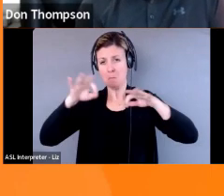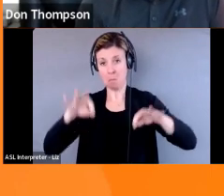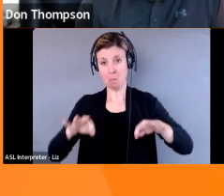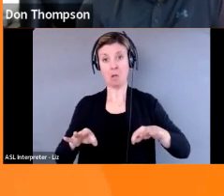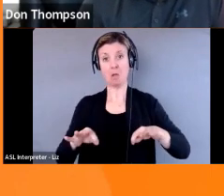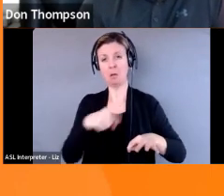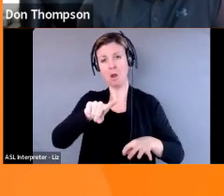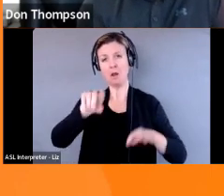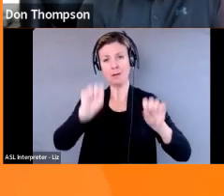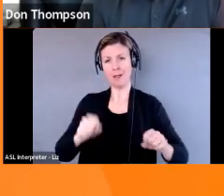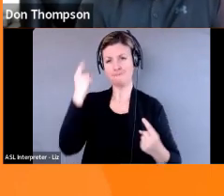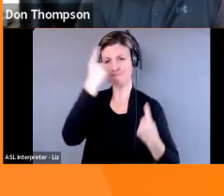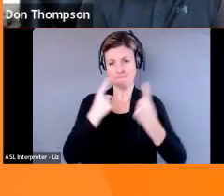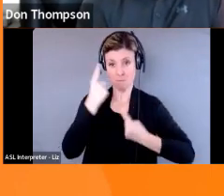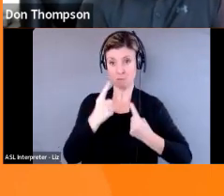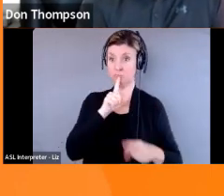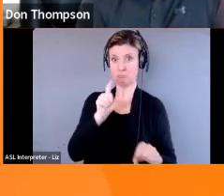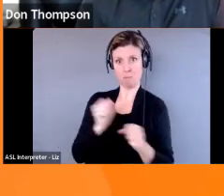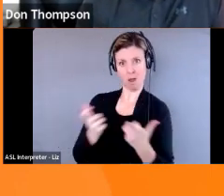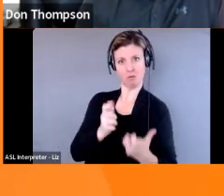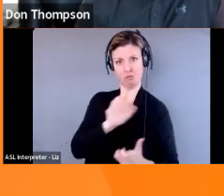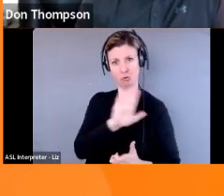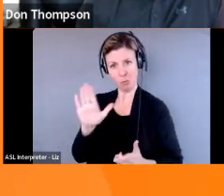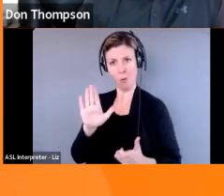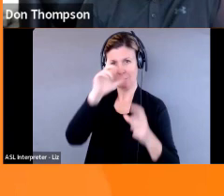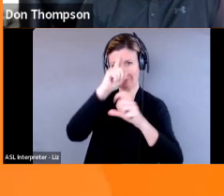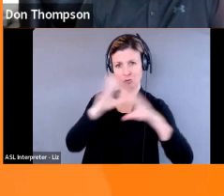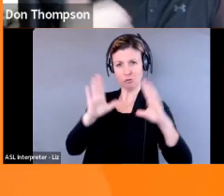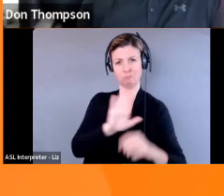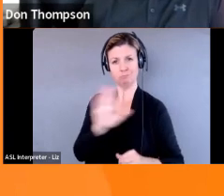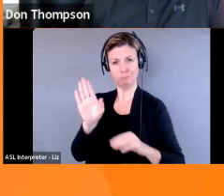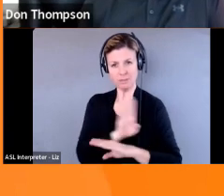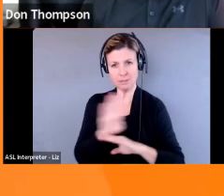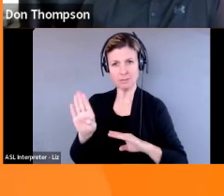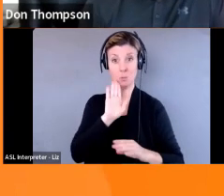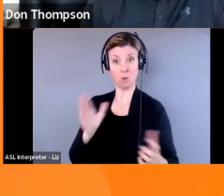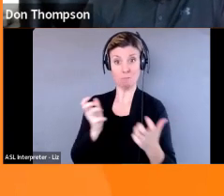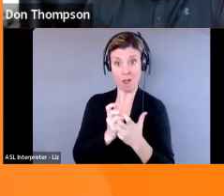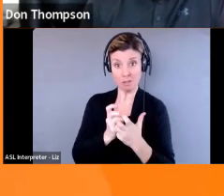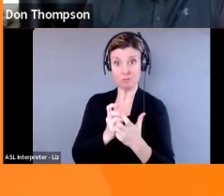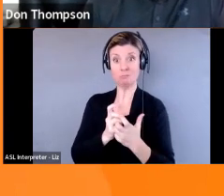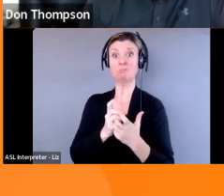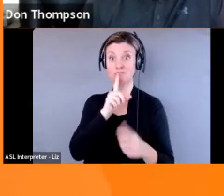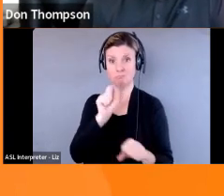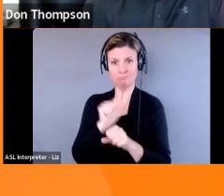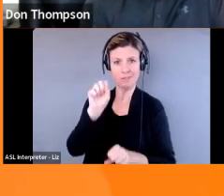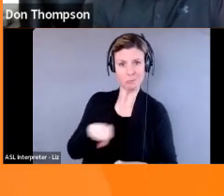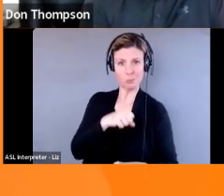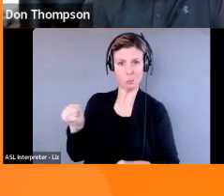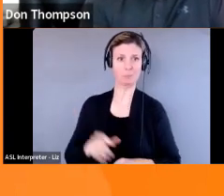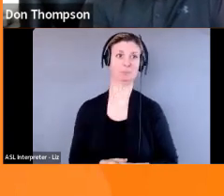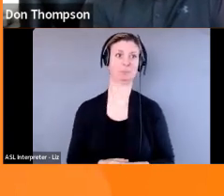strategy? Okay. So to start, we're going to share some of the fascinating statistics for